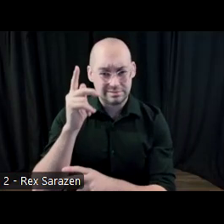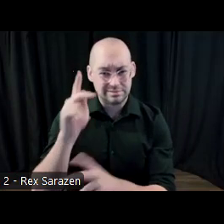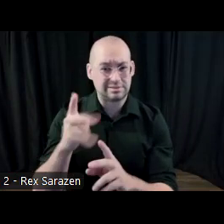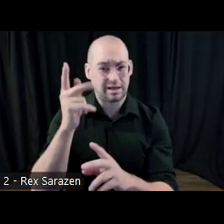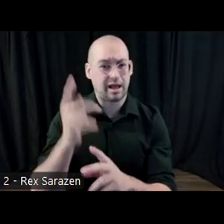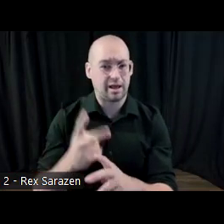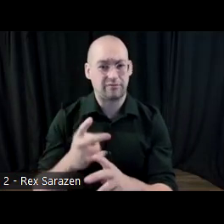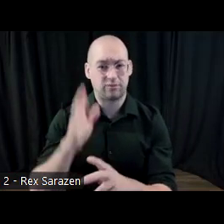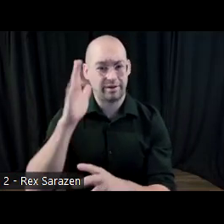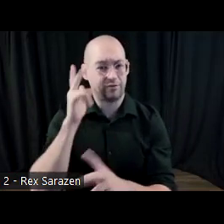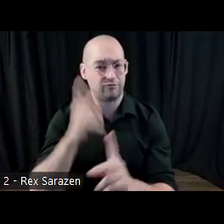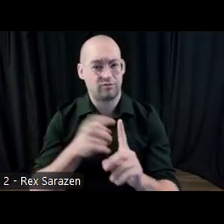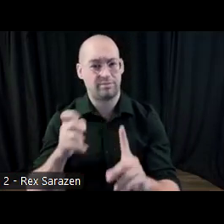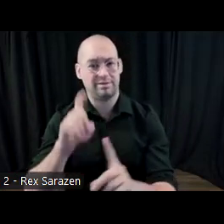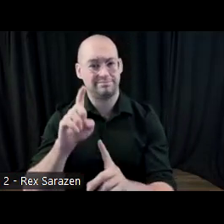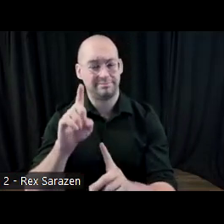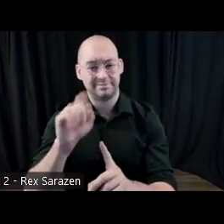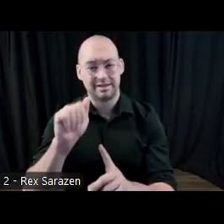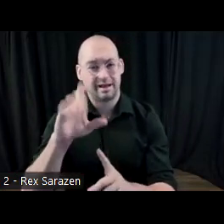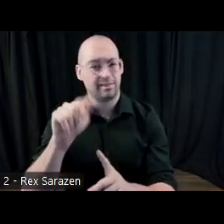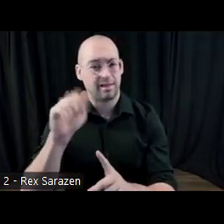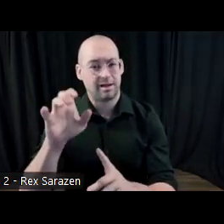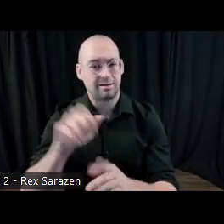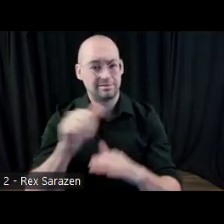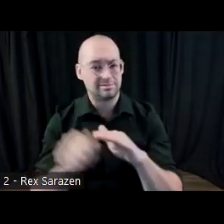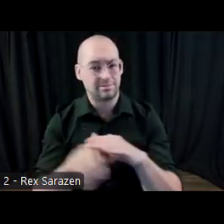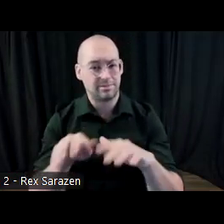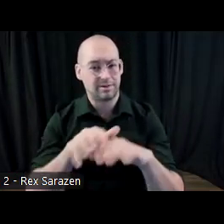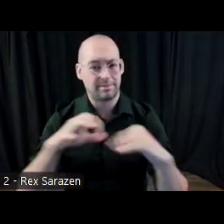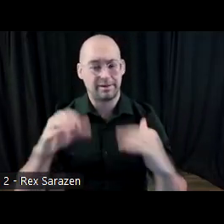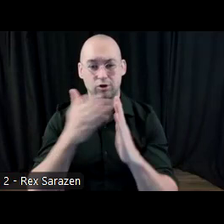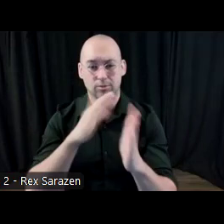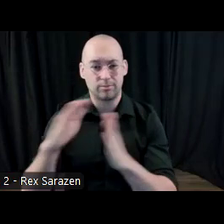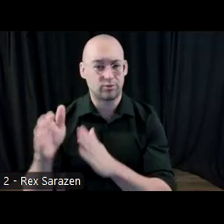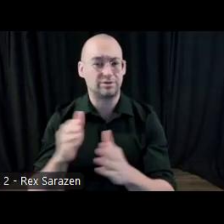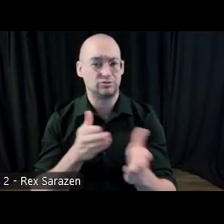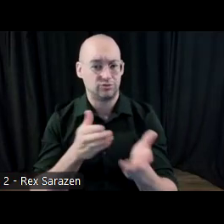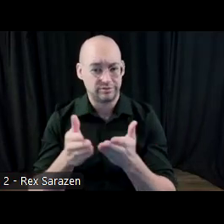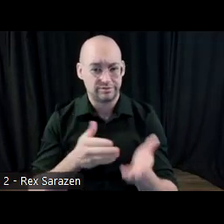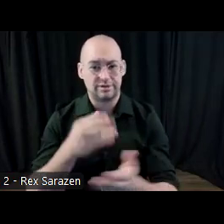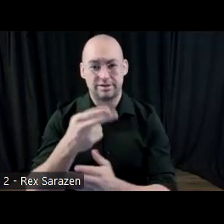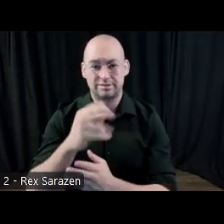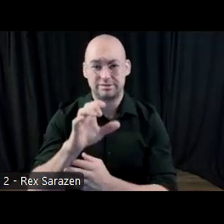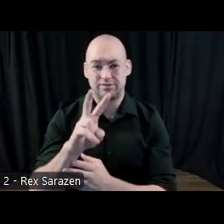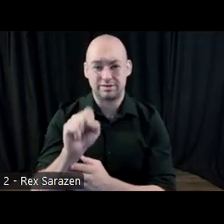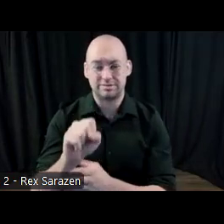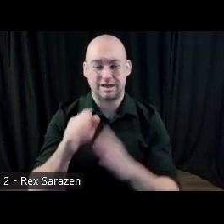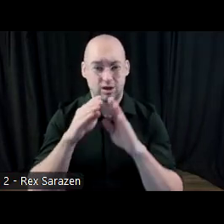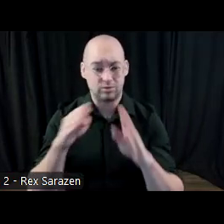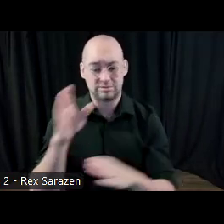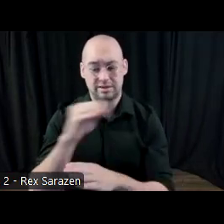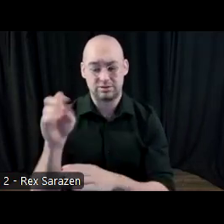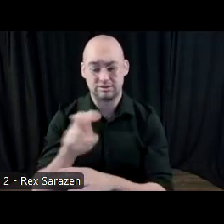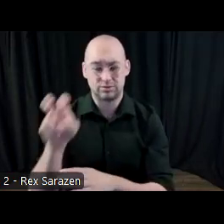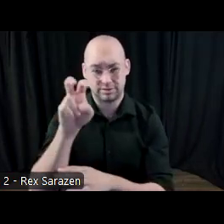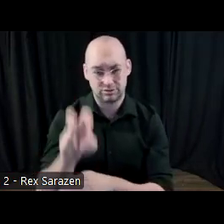DACLAC subcommittees: Home and Community-Based Services, or HCBS, Housing and